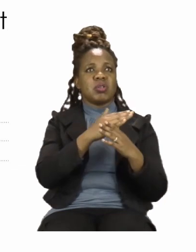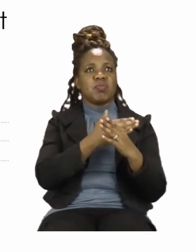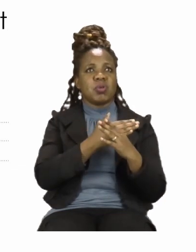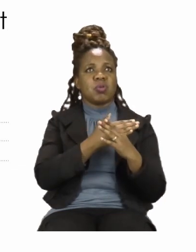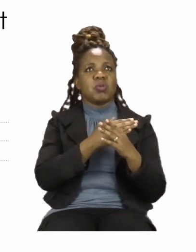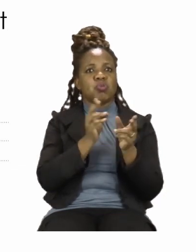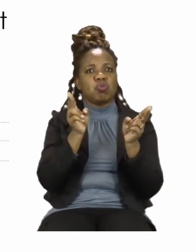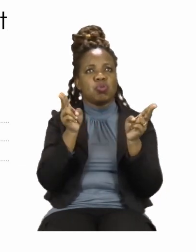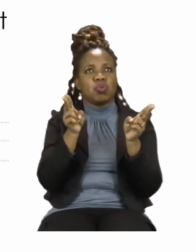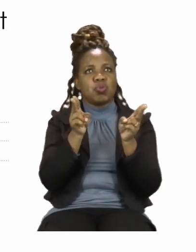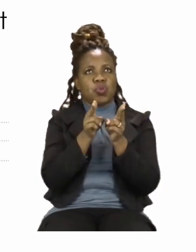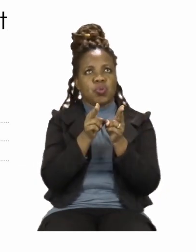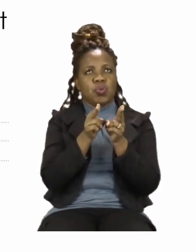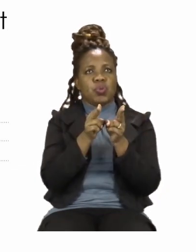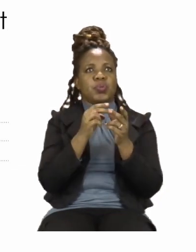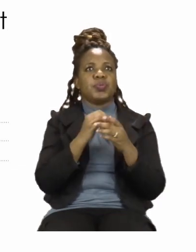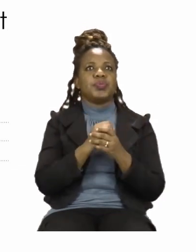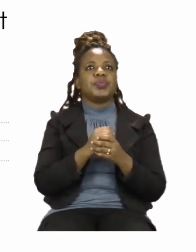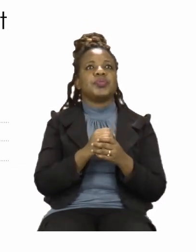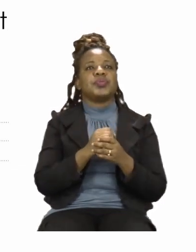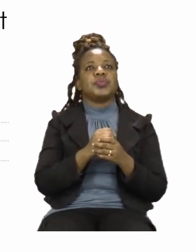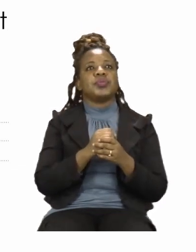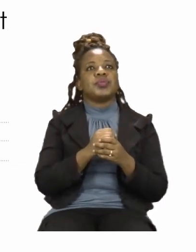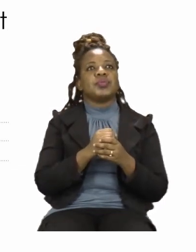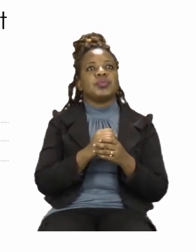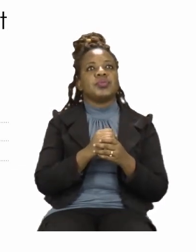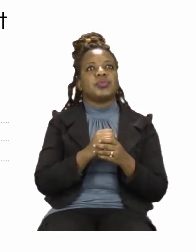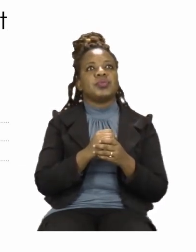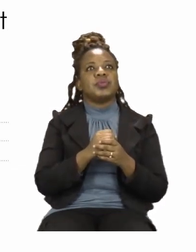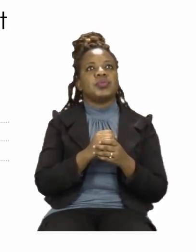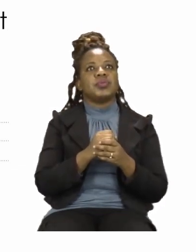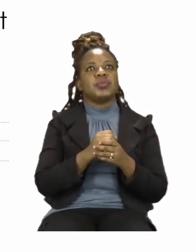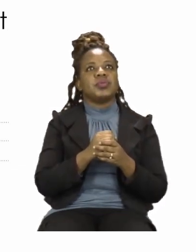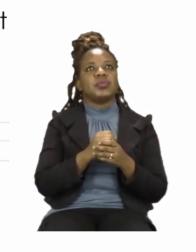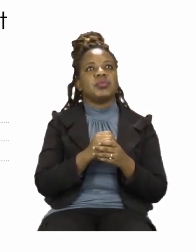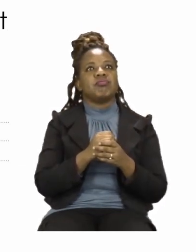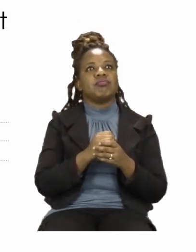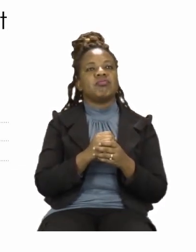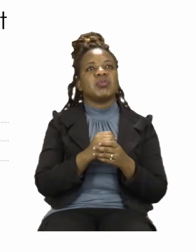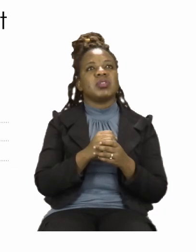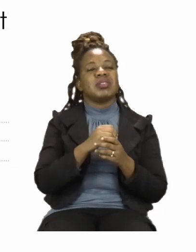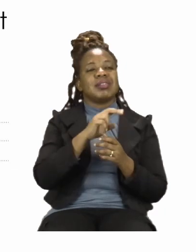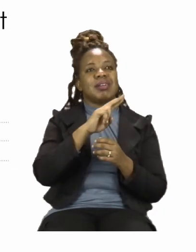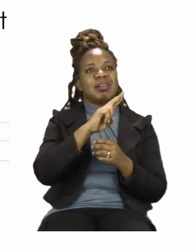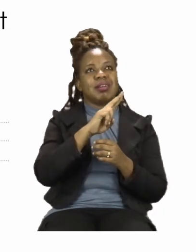capital letters like you see, and we say is a